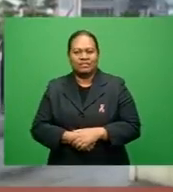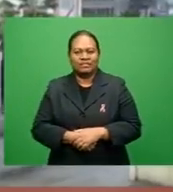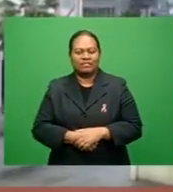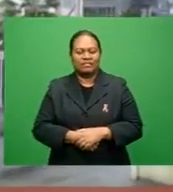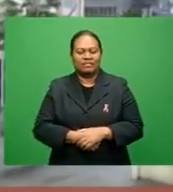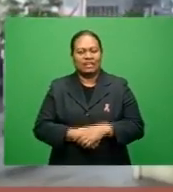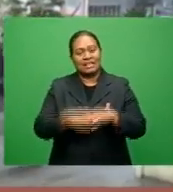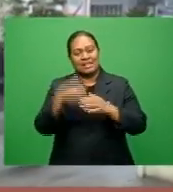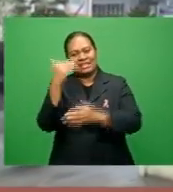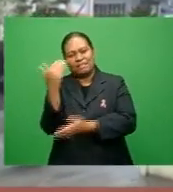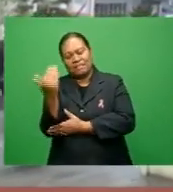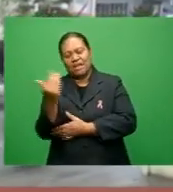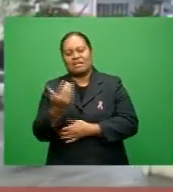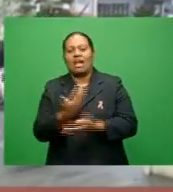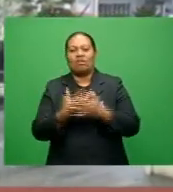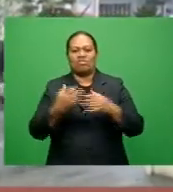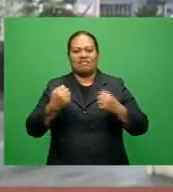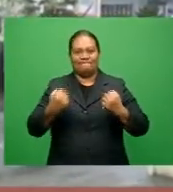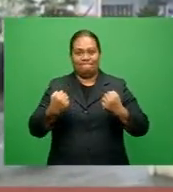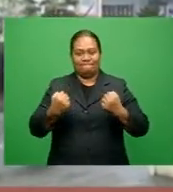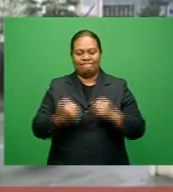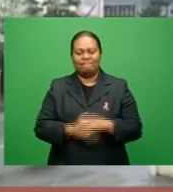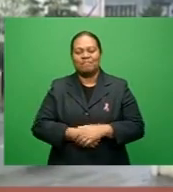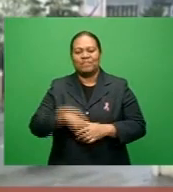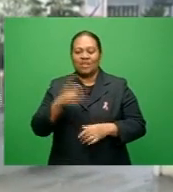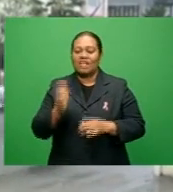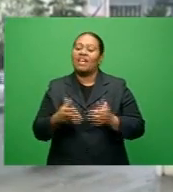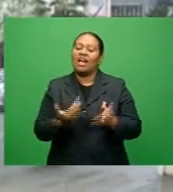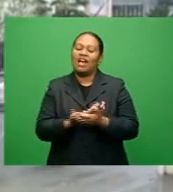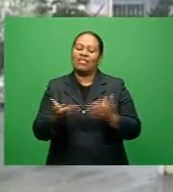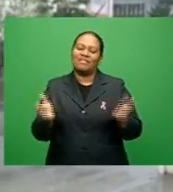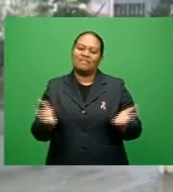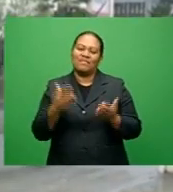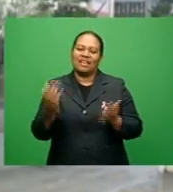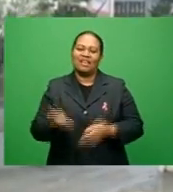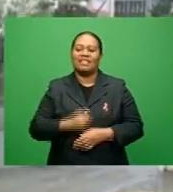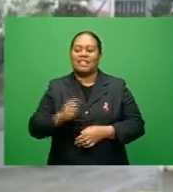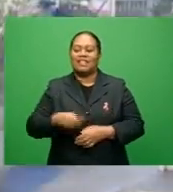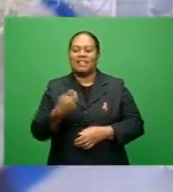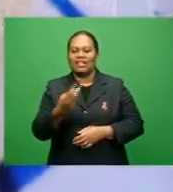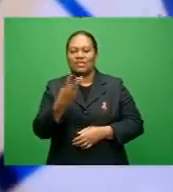It will depend on their fitness and how well they play in the next 3 rounds.